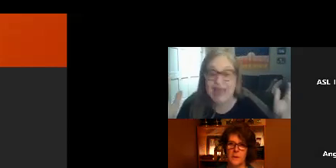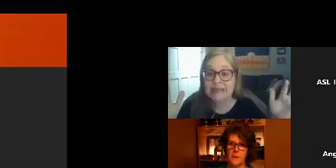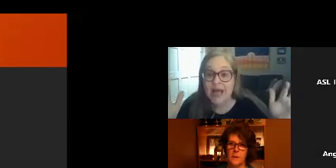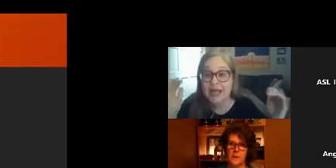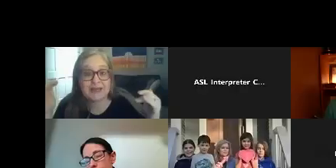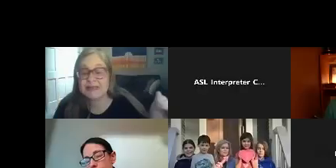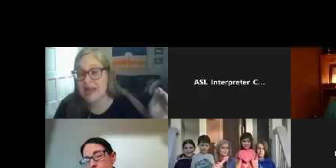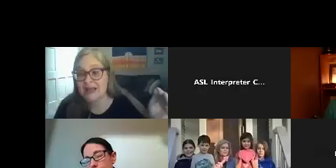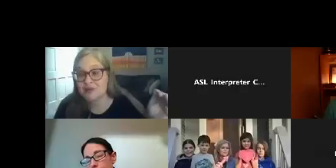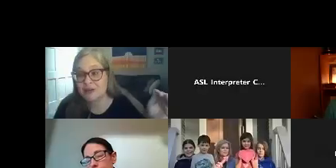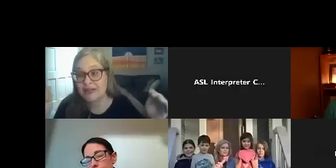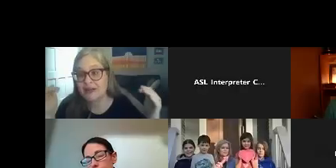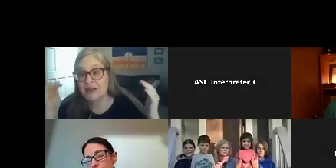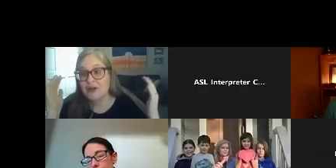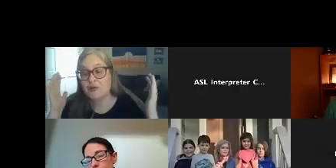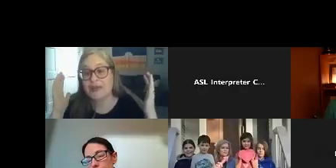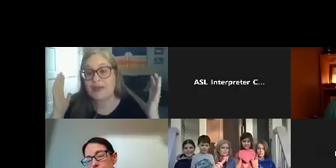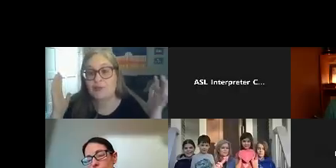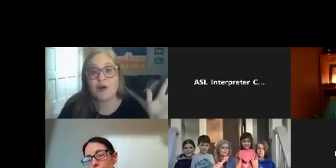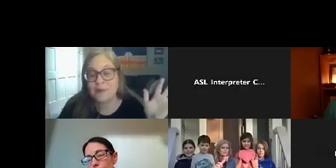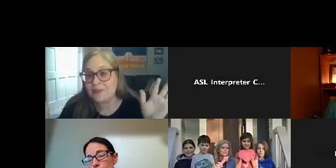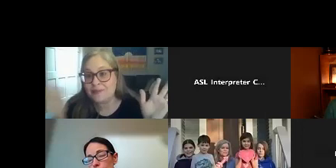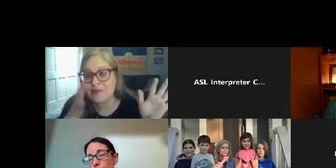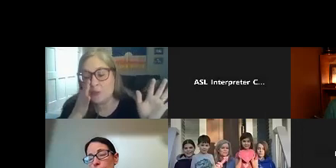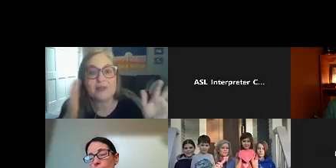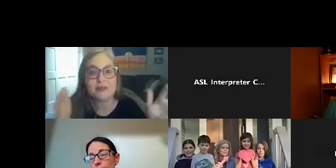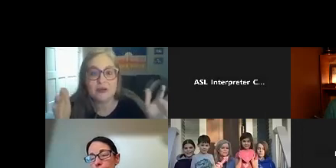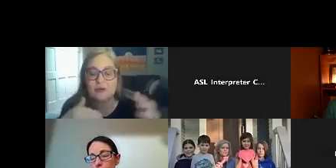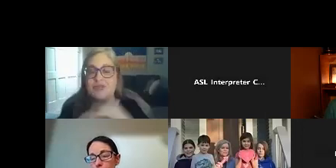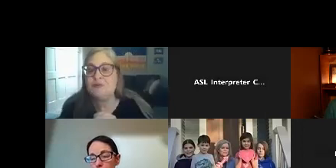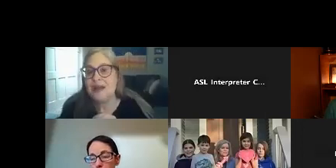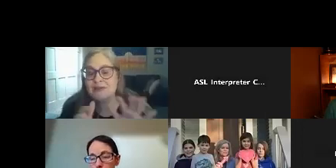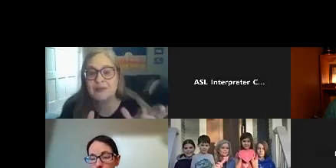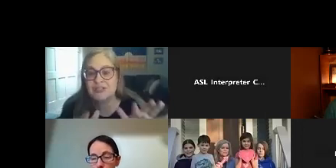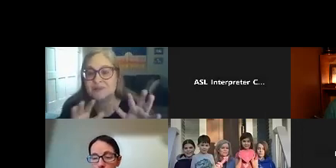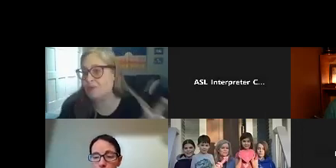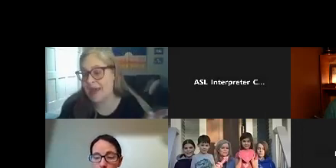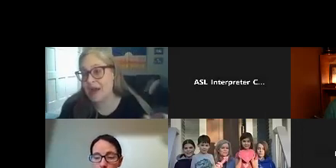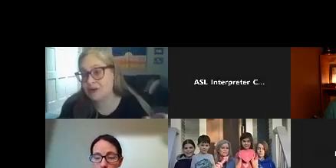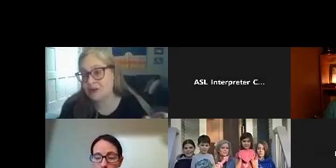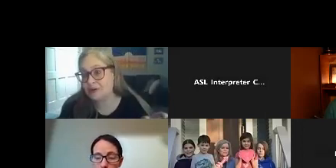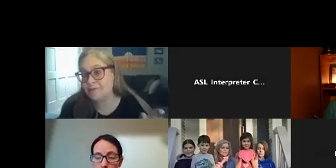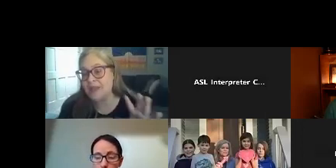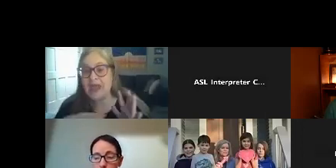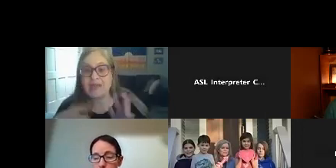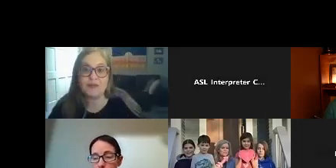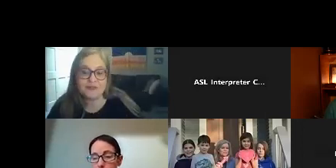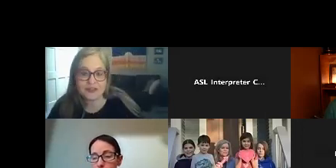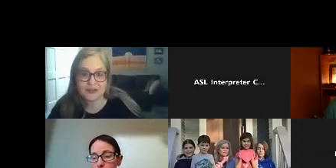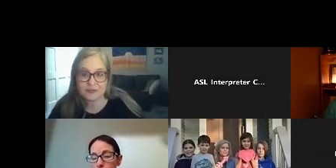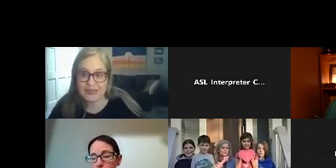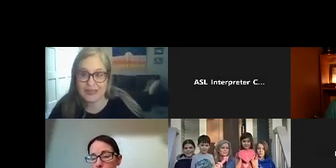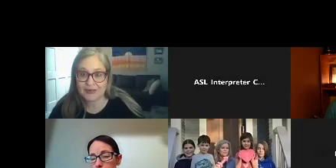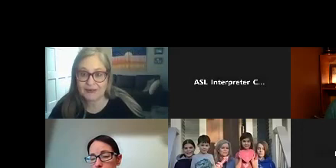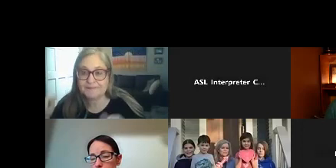deadline is next week we won't be able to meet with you would you mind if we just meet without you and then we'll